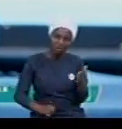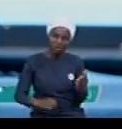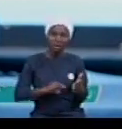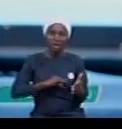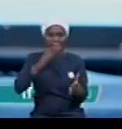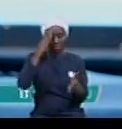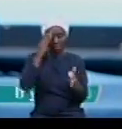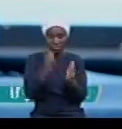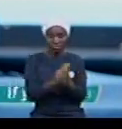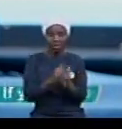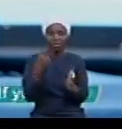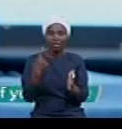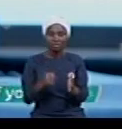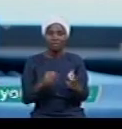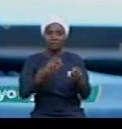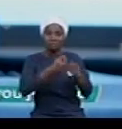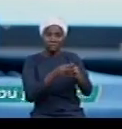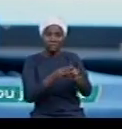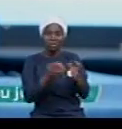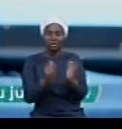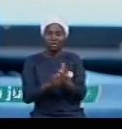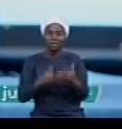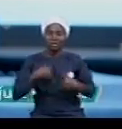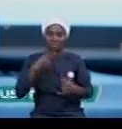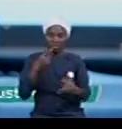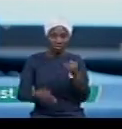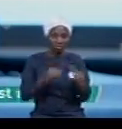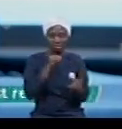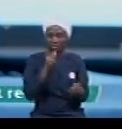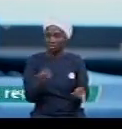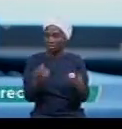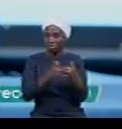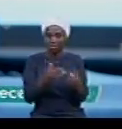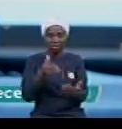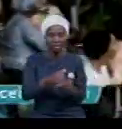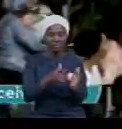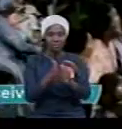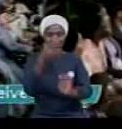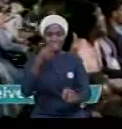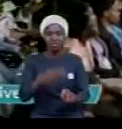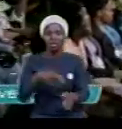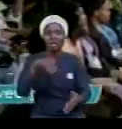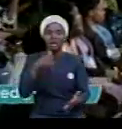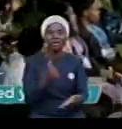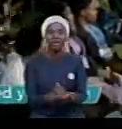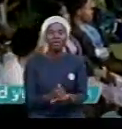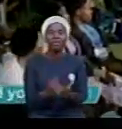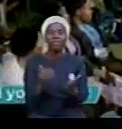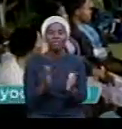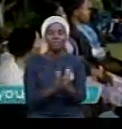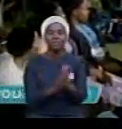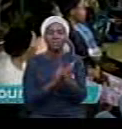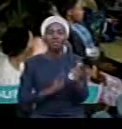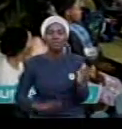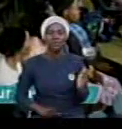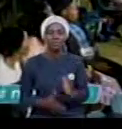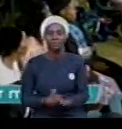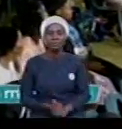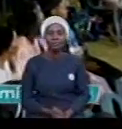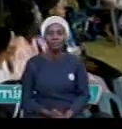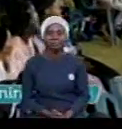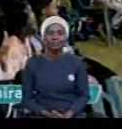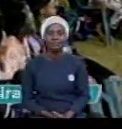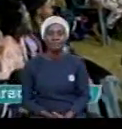se ko ni gbori mo lai lai. Amen. Praise the Lord. The name of our sister is